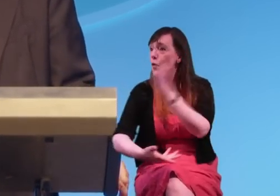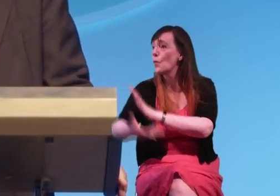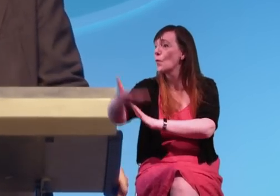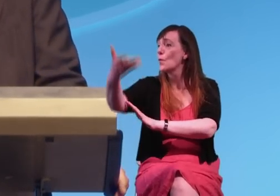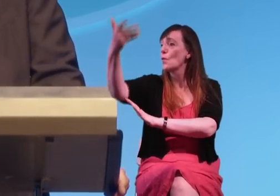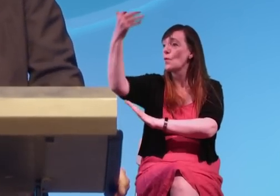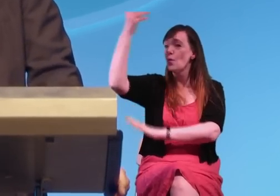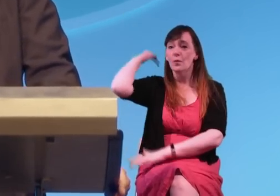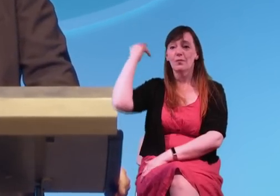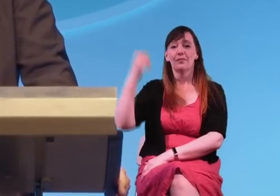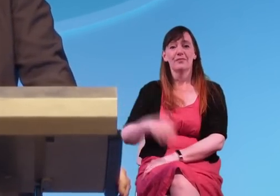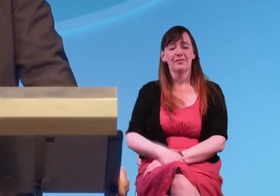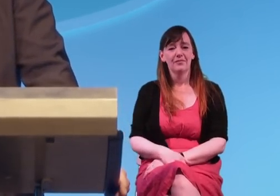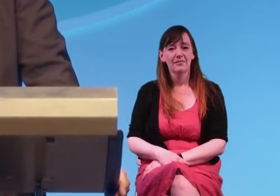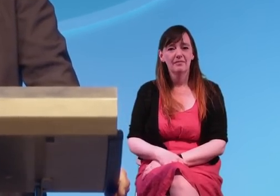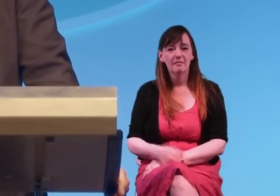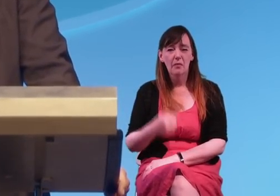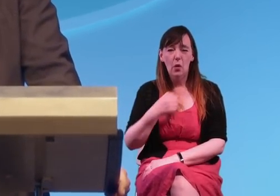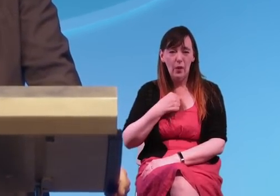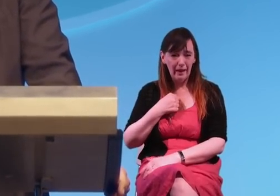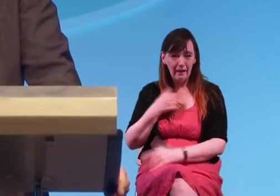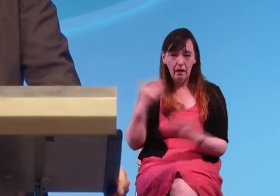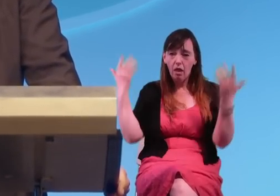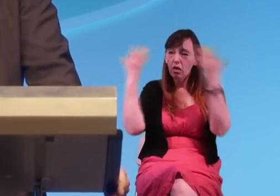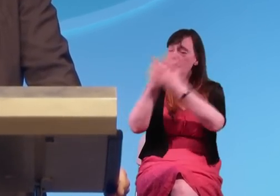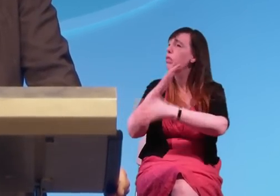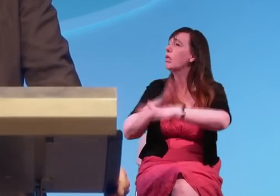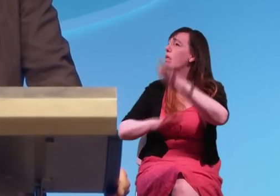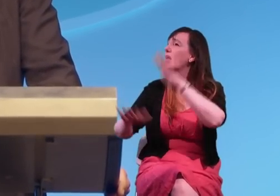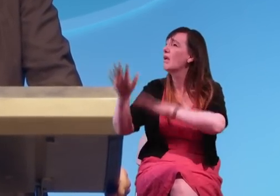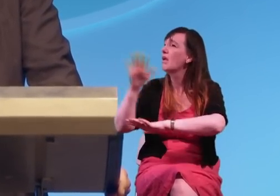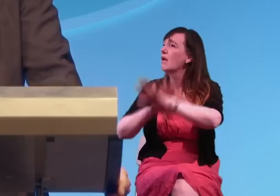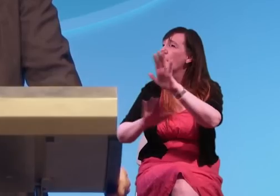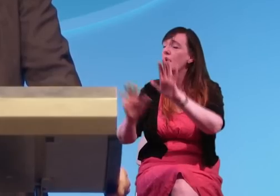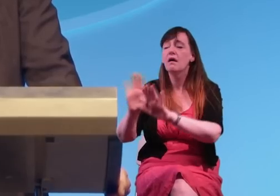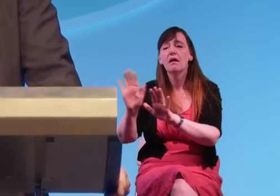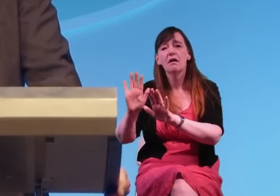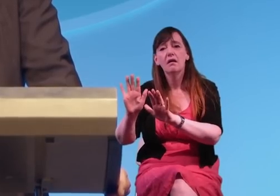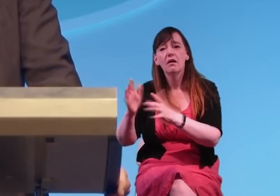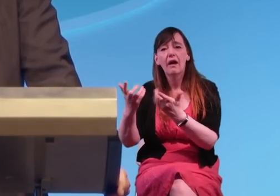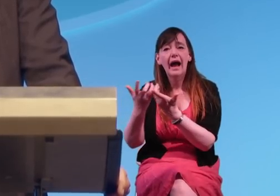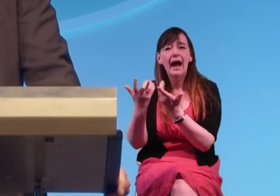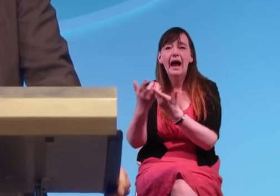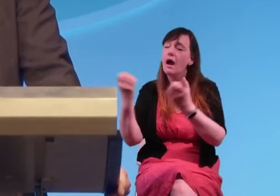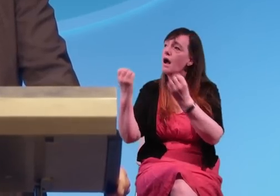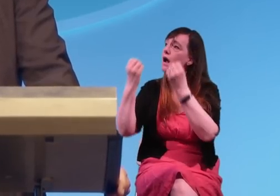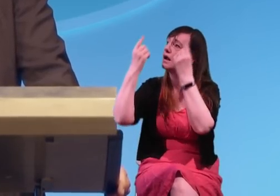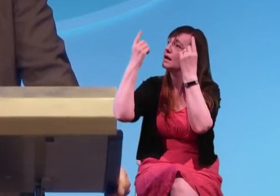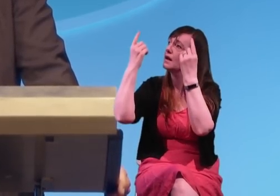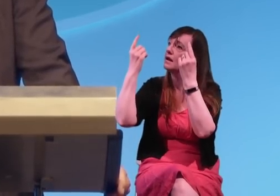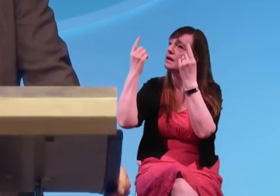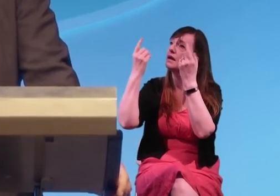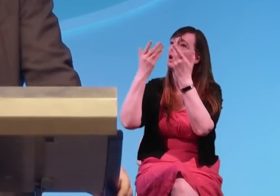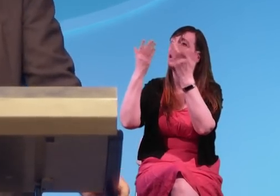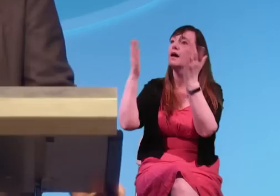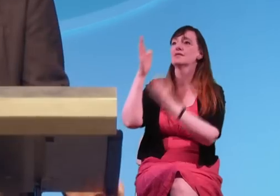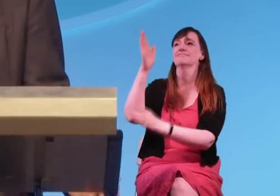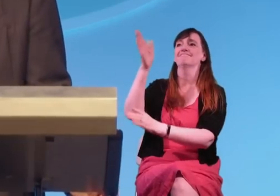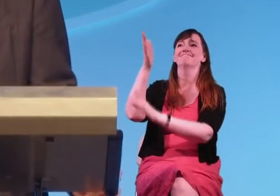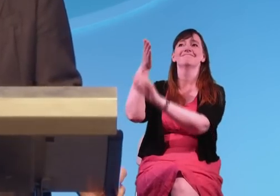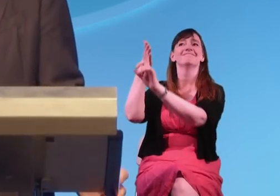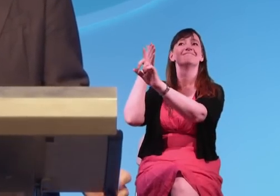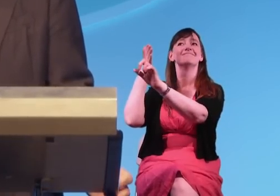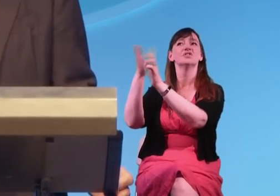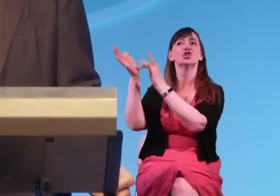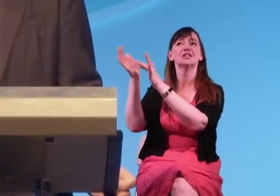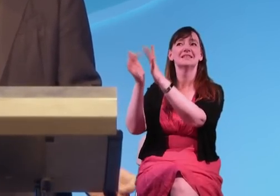in the dark, as he goes on to say. It has now been manifested through the appearing of our Savior, Christ Jesus. Light has come into